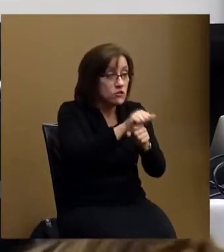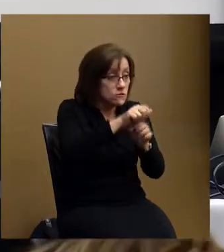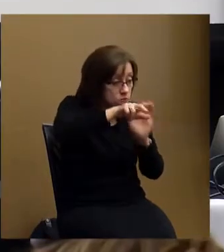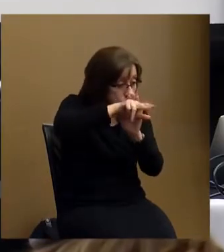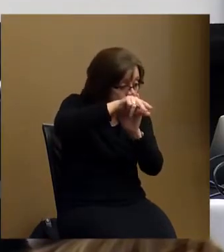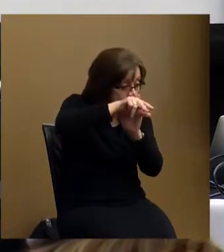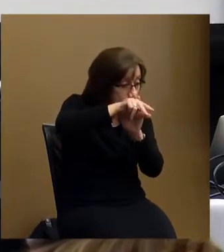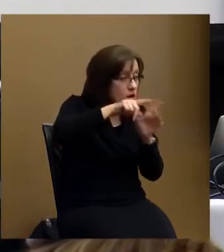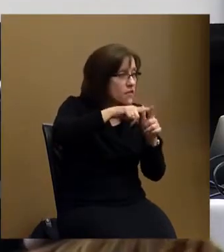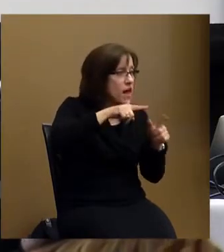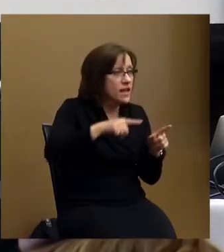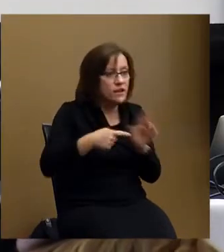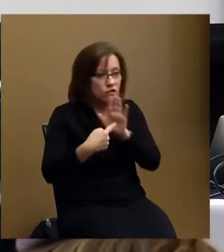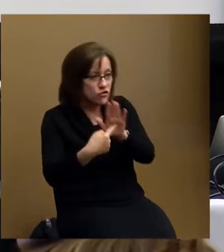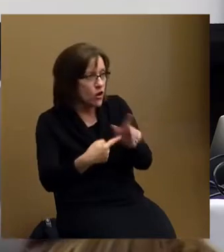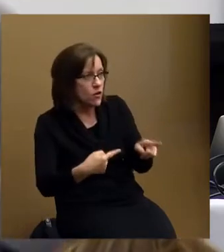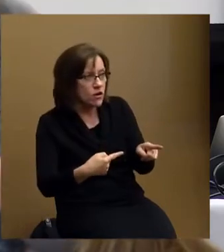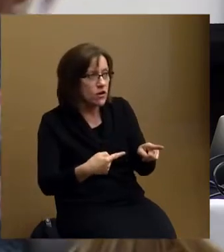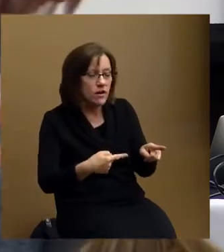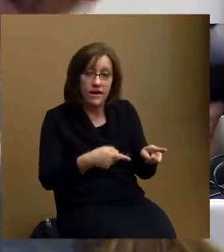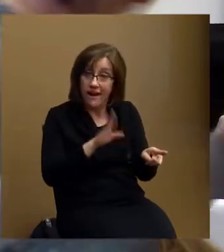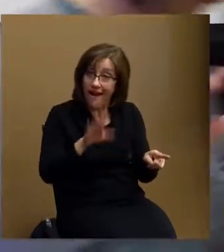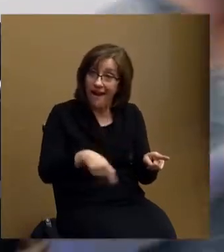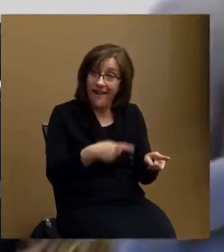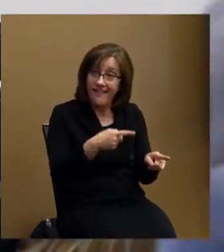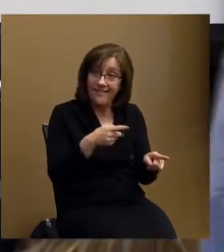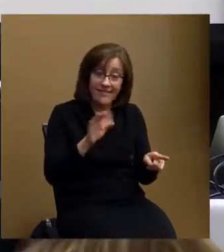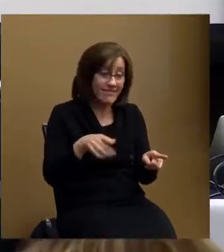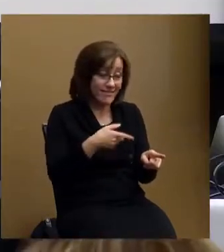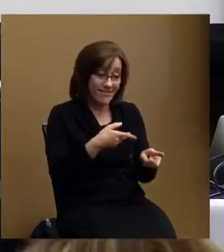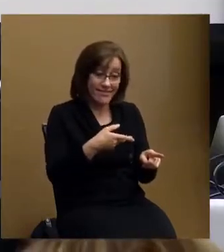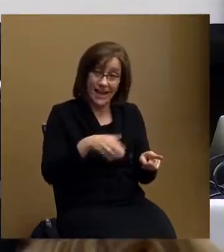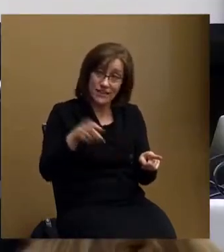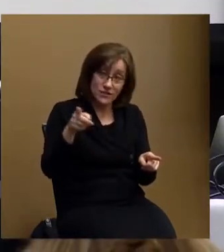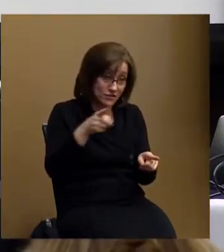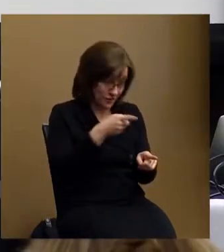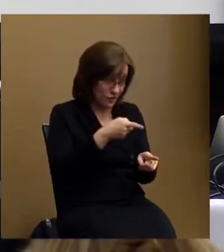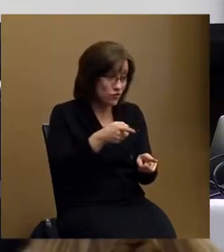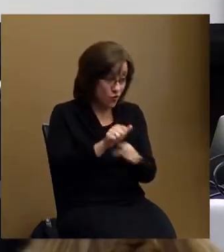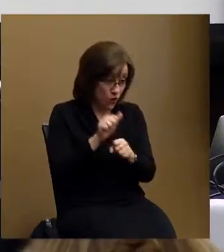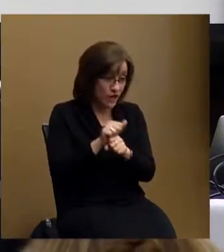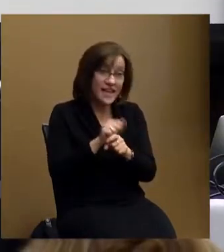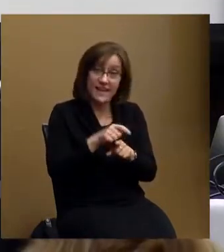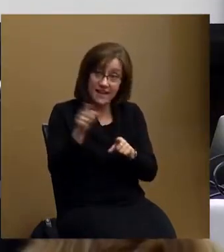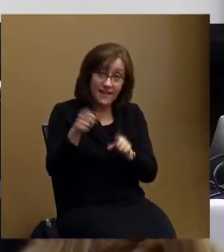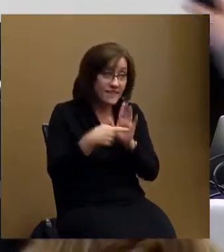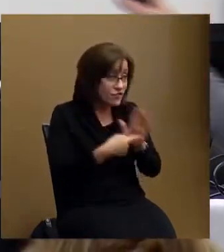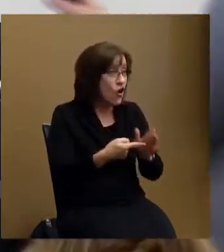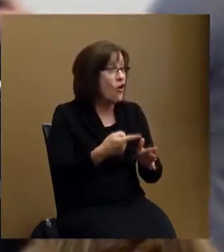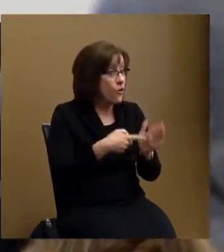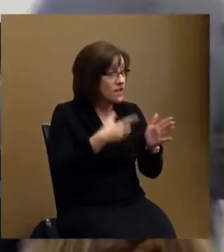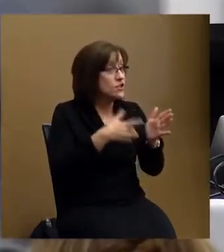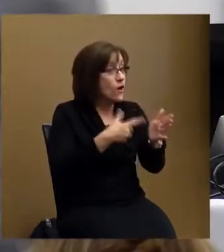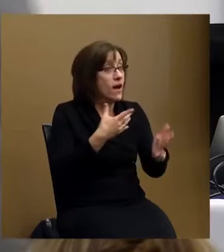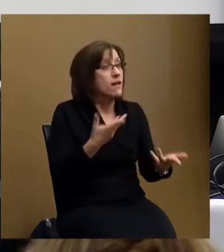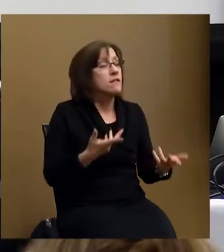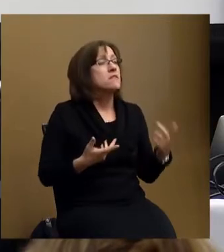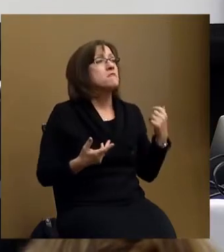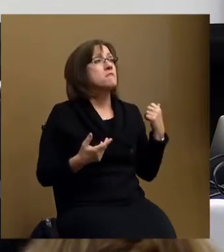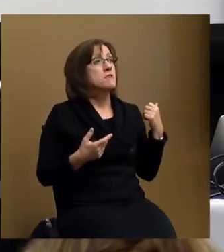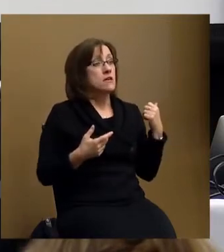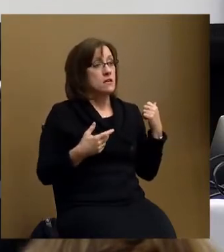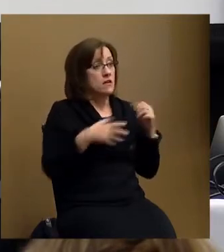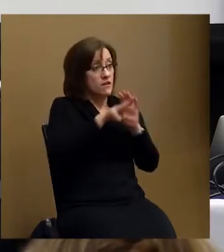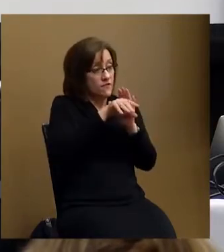maybe she can see herself working, and once in a while that would work. So once in a while videotape, it's a videotape of her